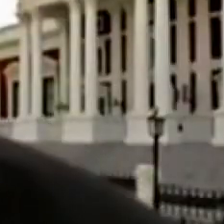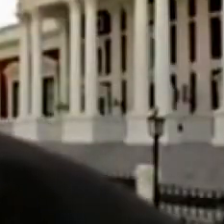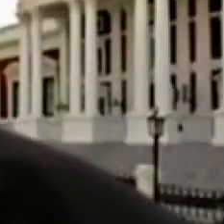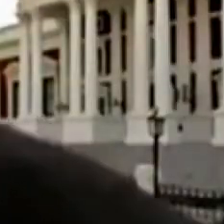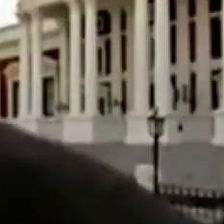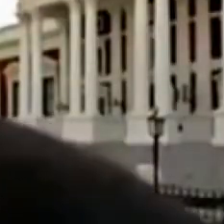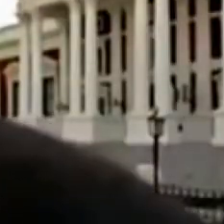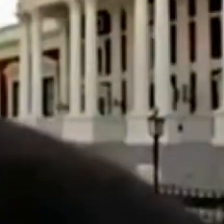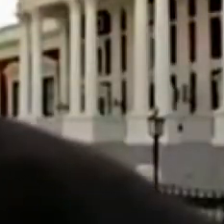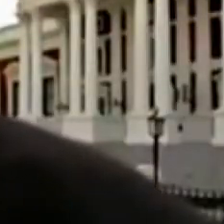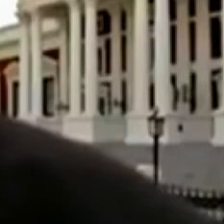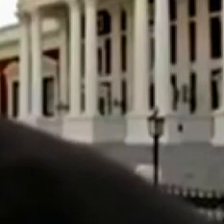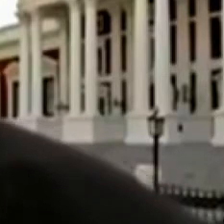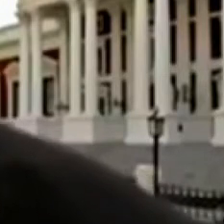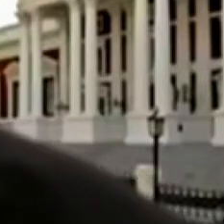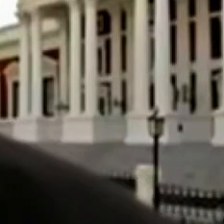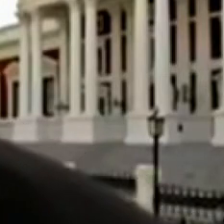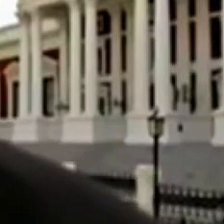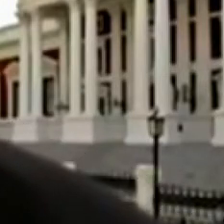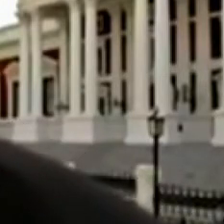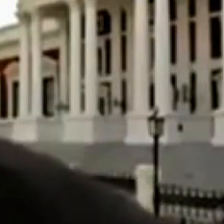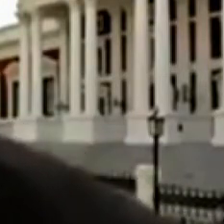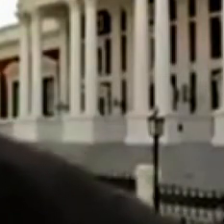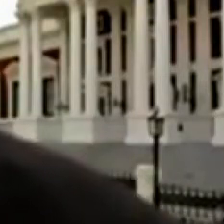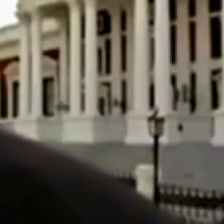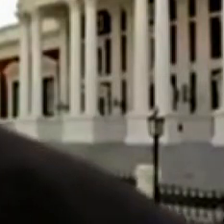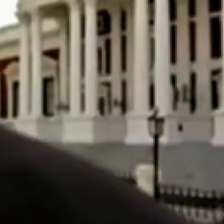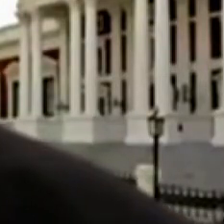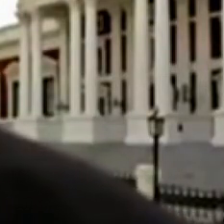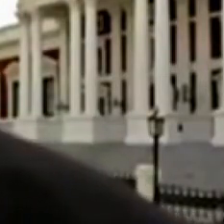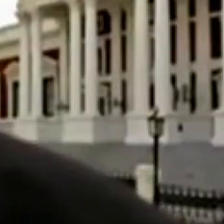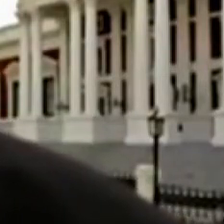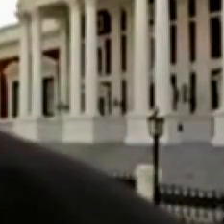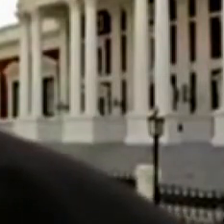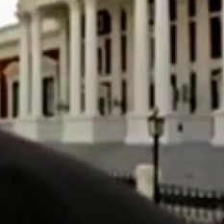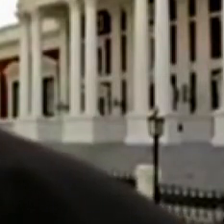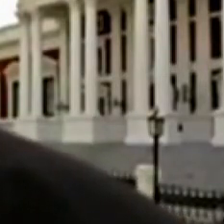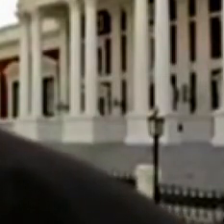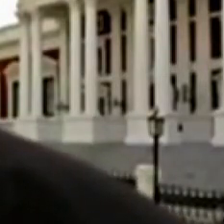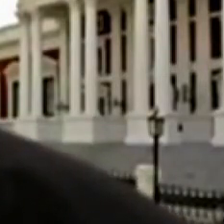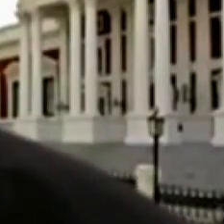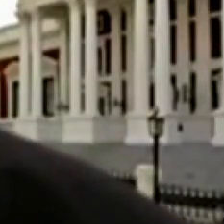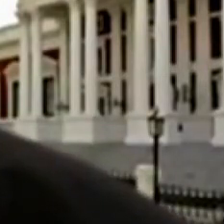Thank you, Honorable Terblanche. Honorable Minister.